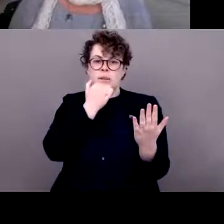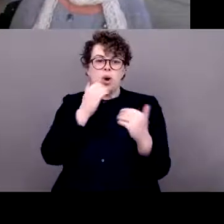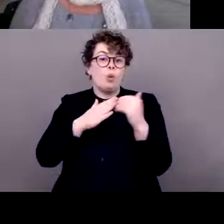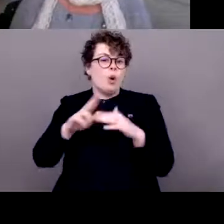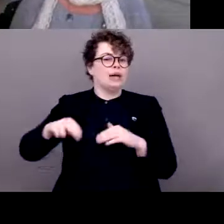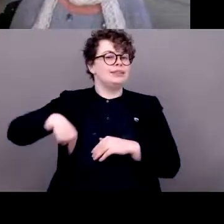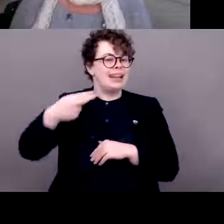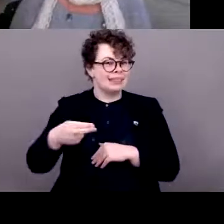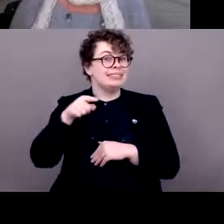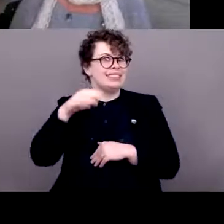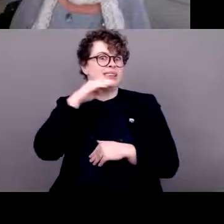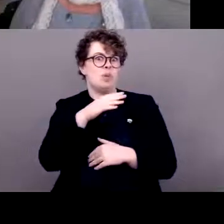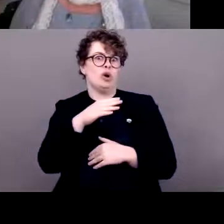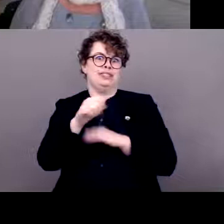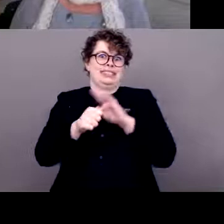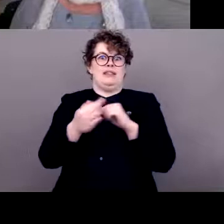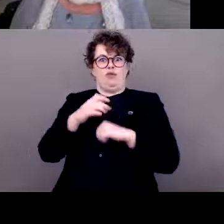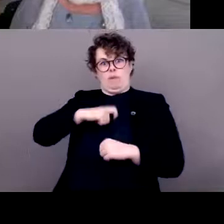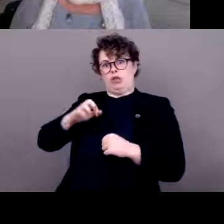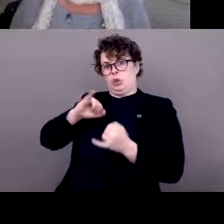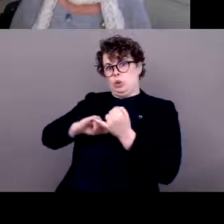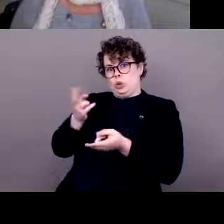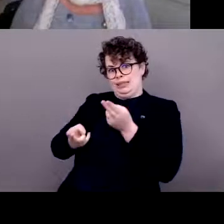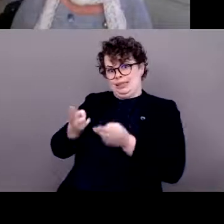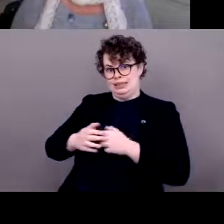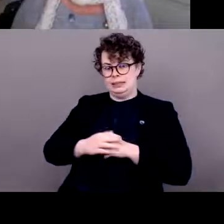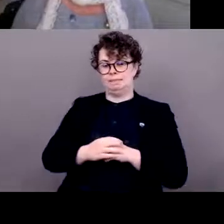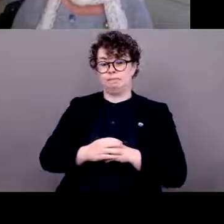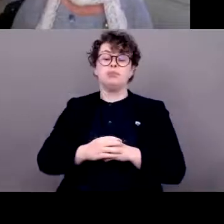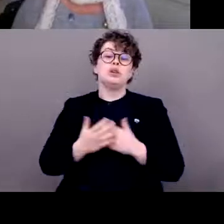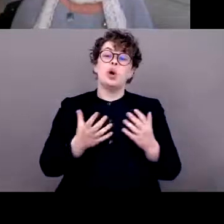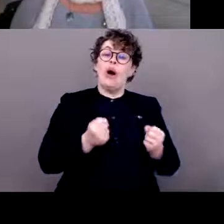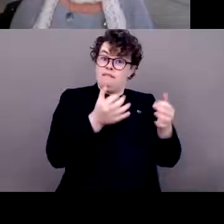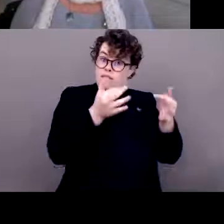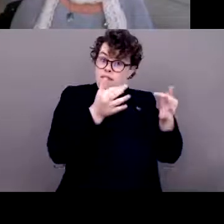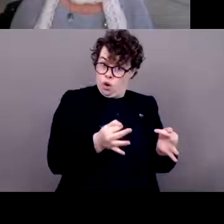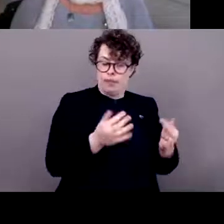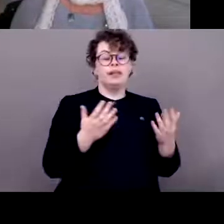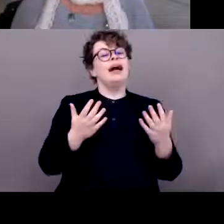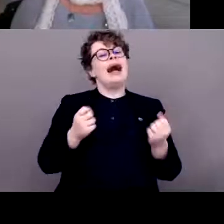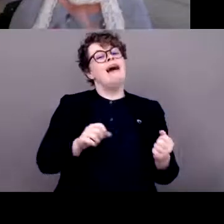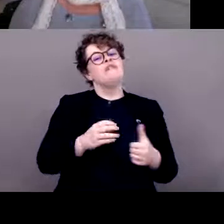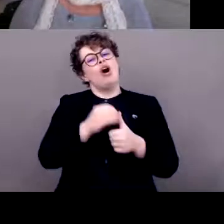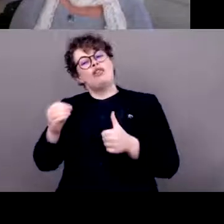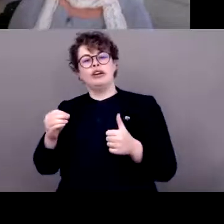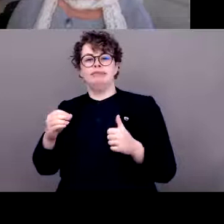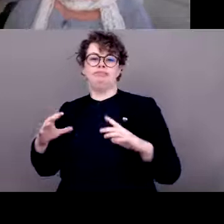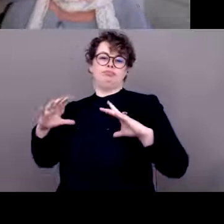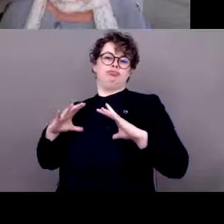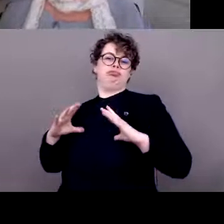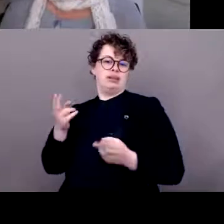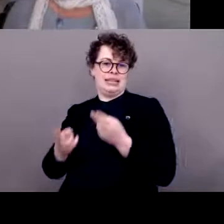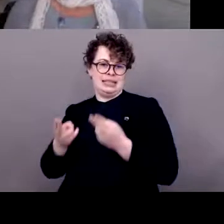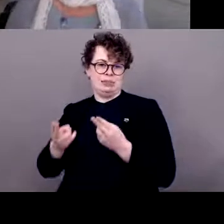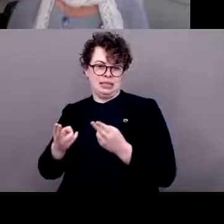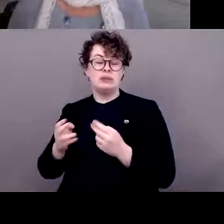So an alternative is informal assessment or language sampling, where we can literally just engage with the